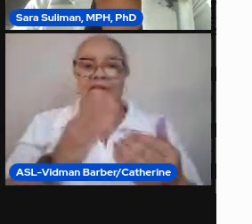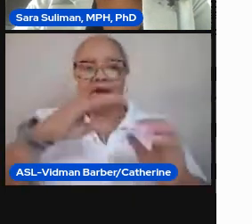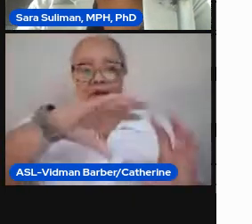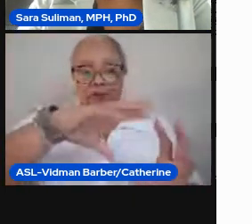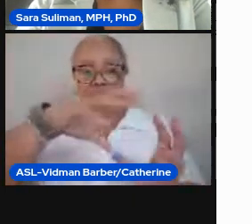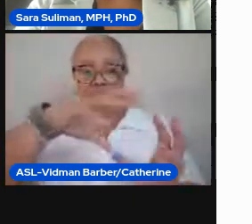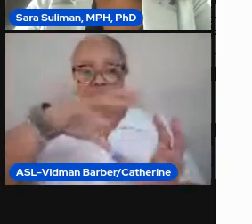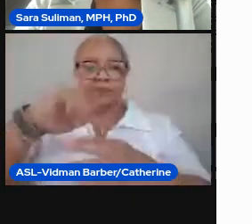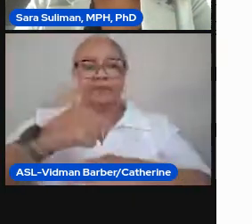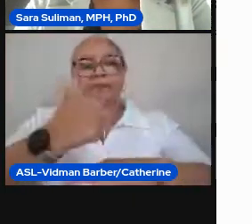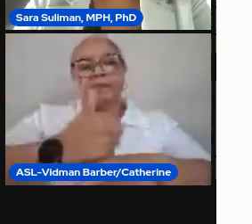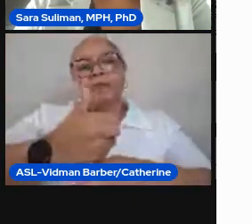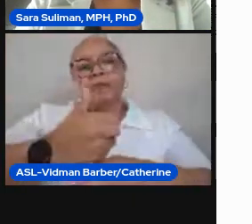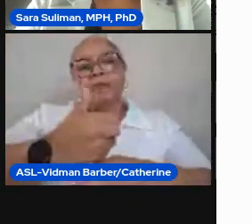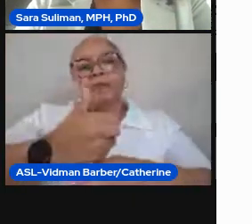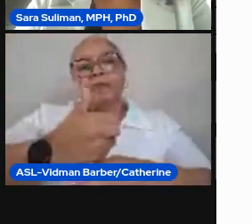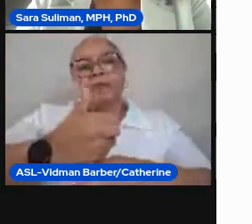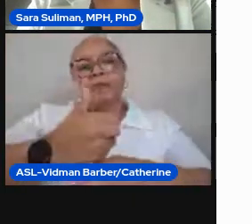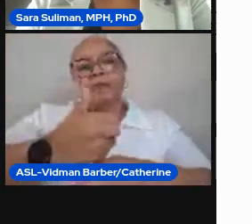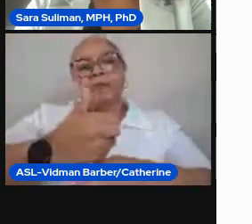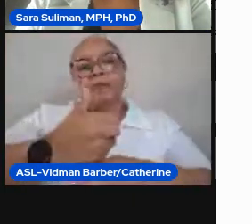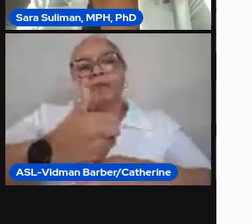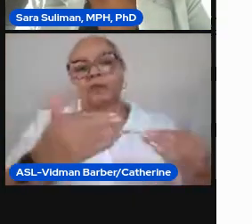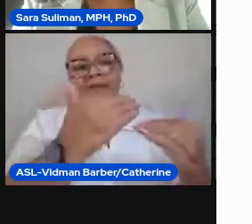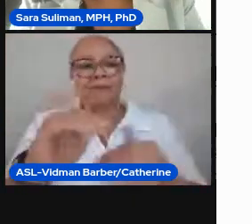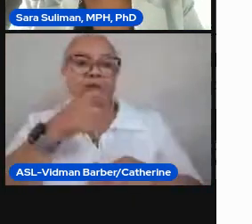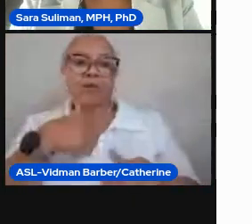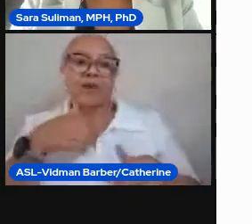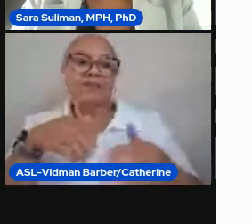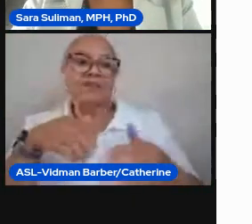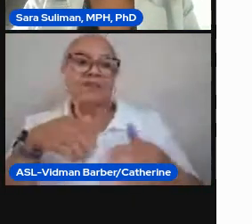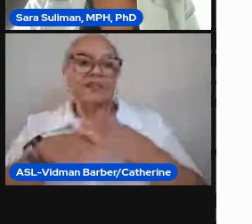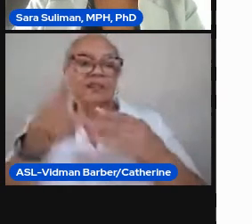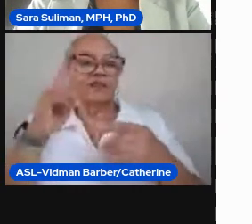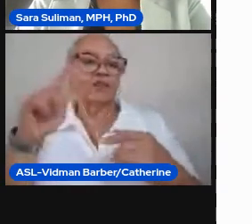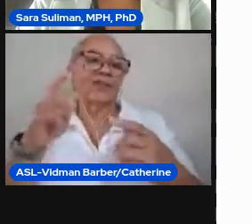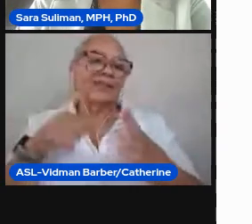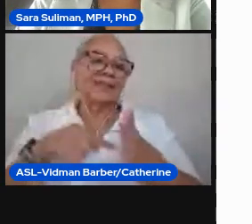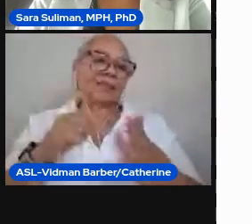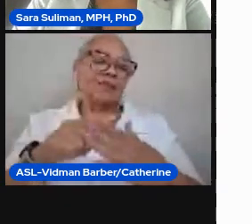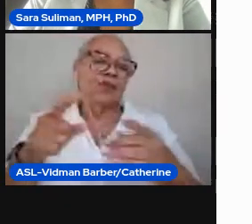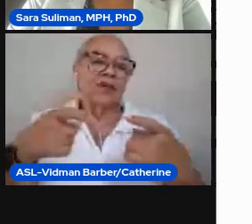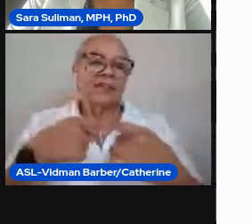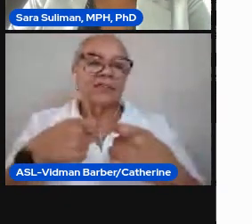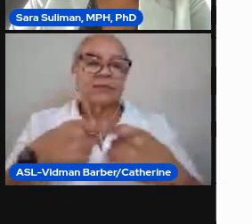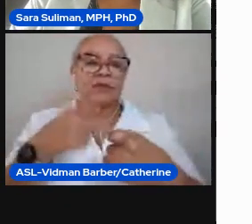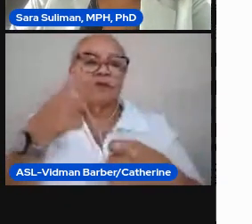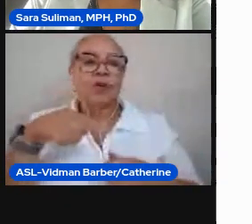in resource-limited settings where you don't have access, for example, for electricity for PCR testing.